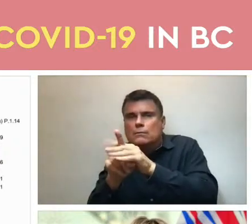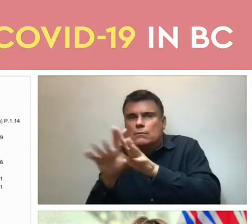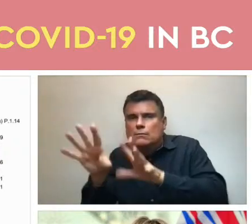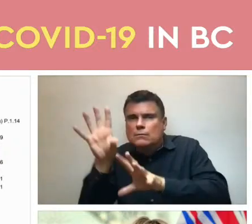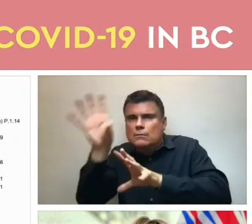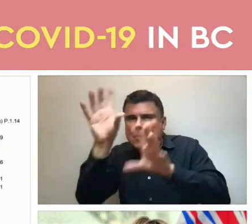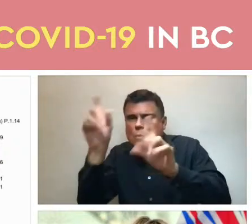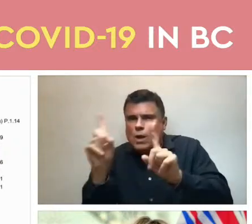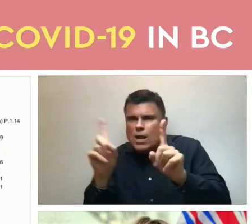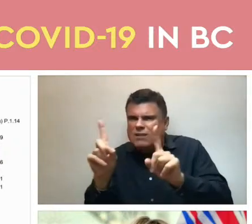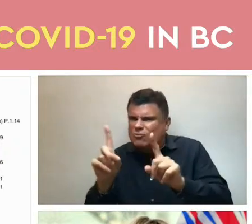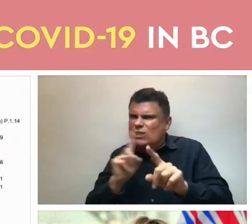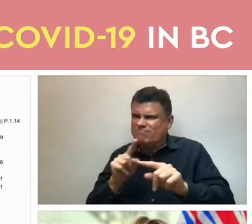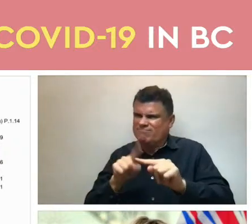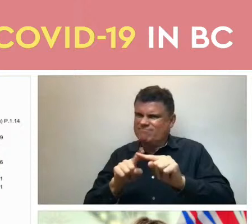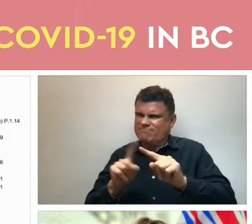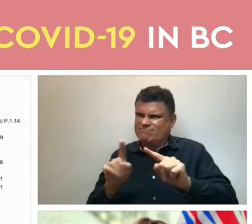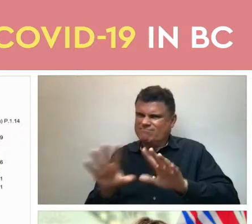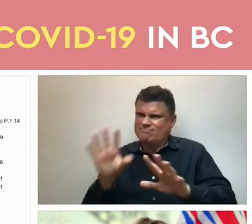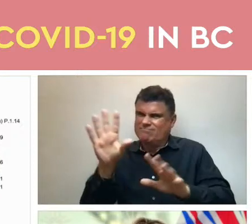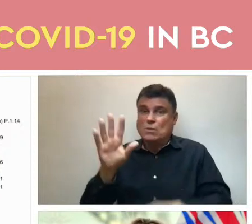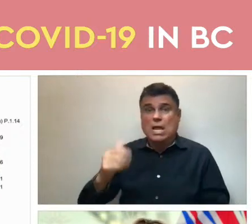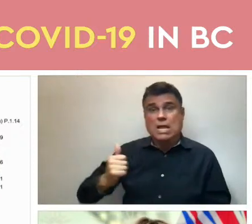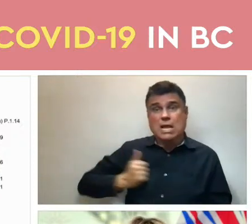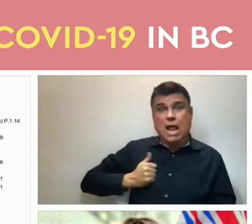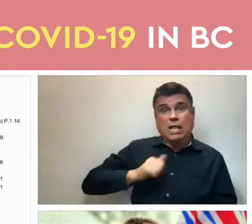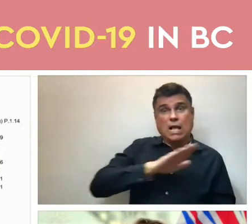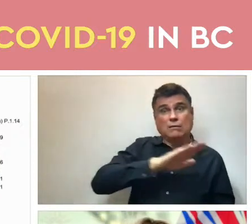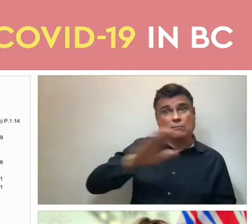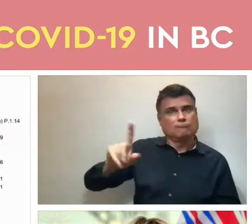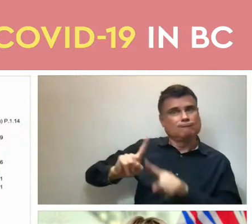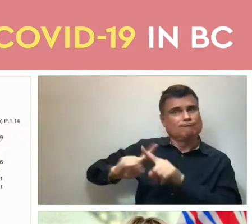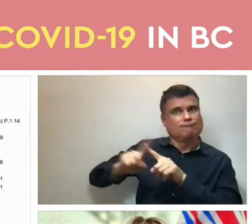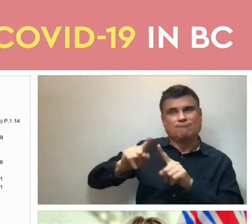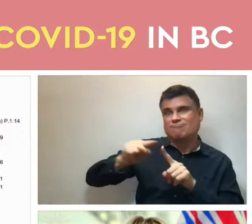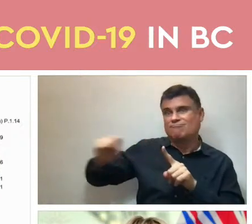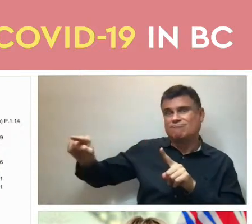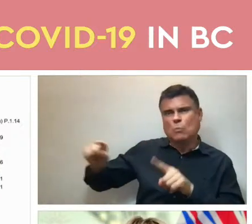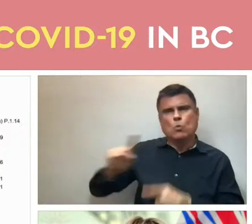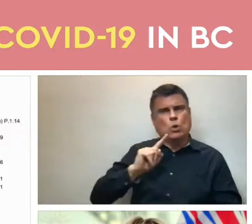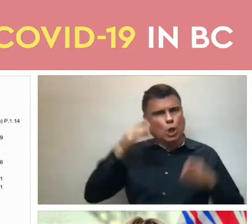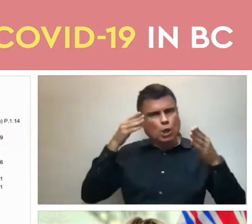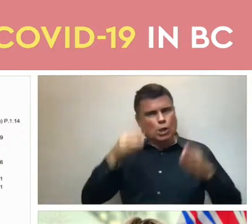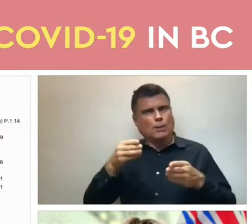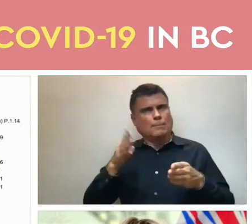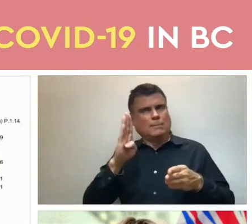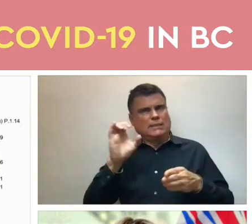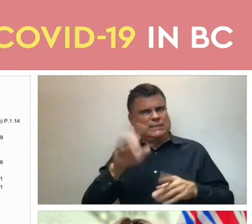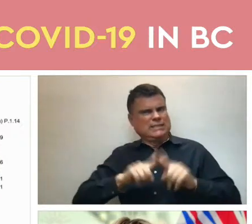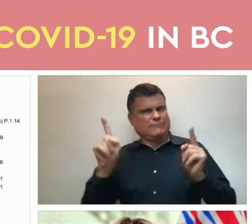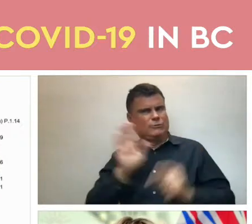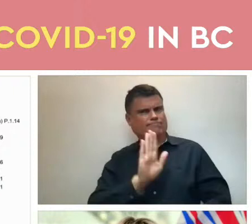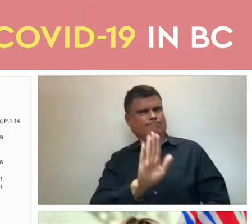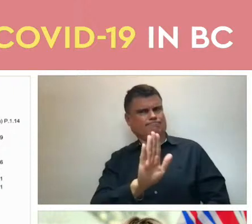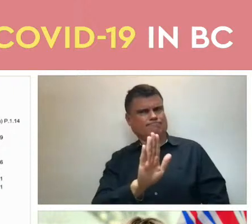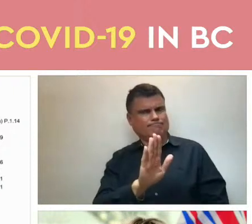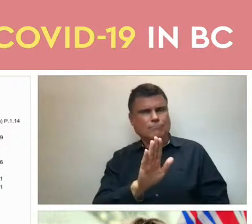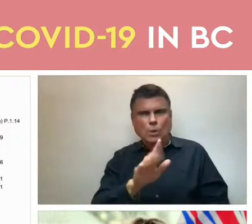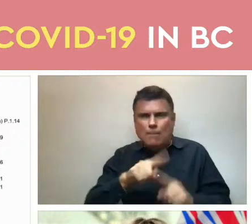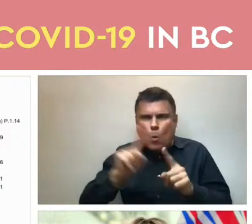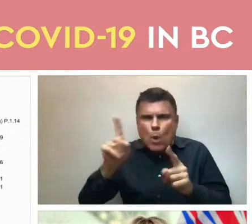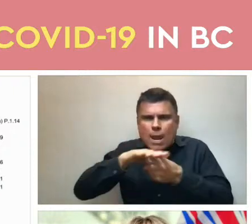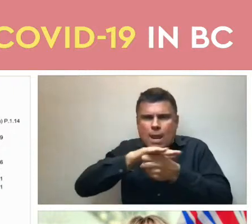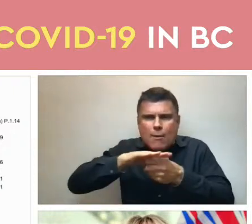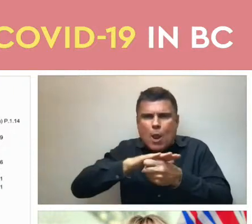we were seeing of variants that were causing transmission and causing outbreaks and causing community transmission across